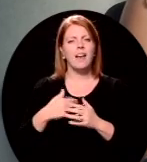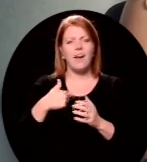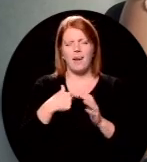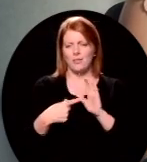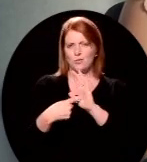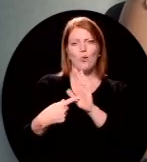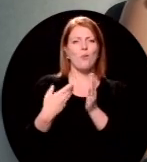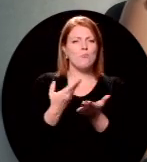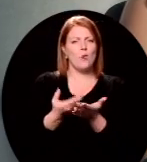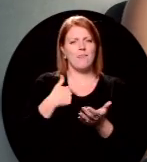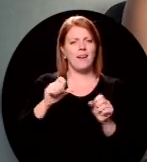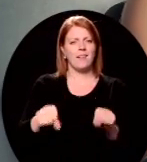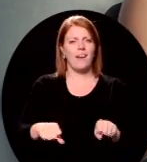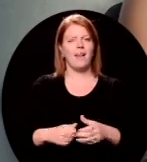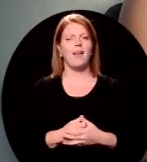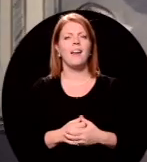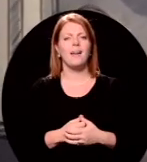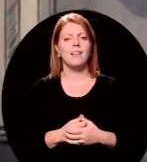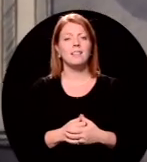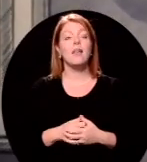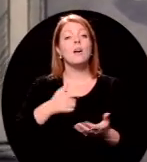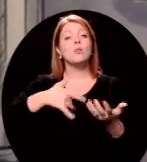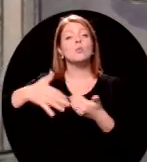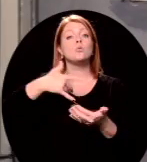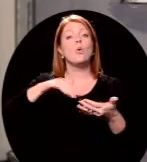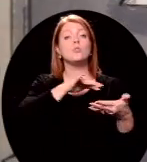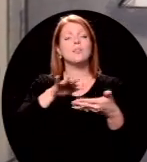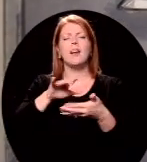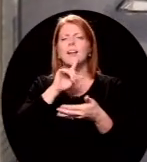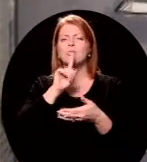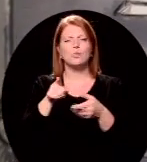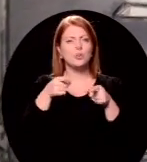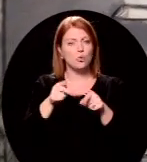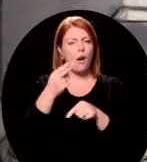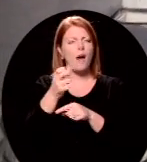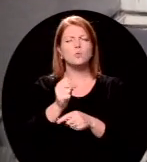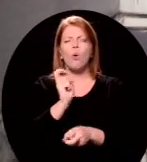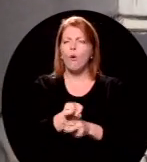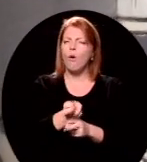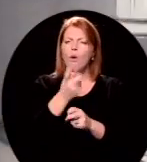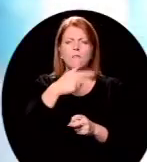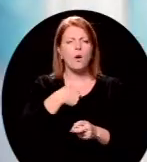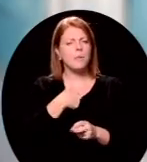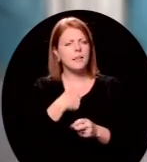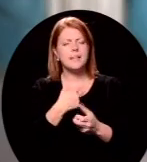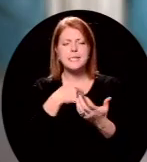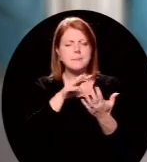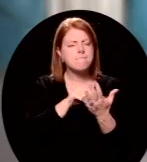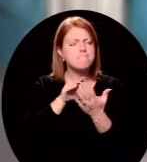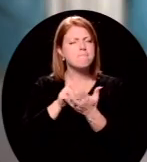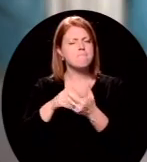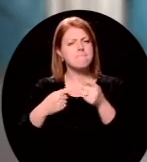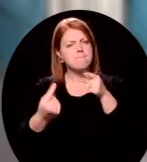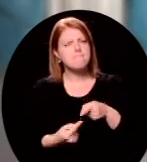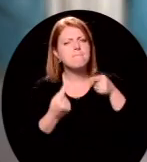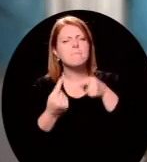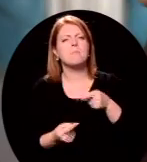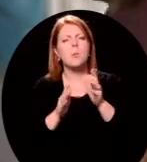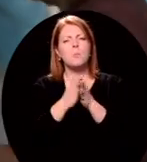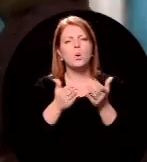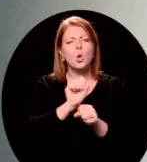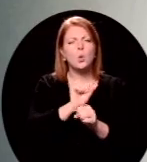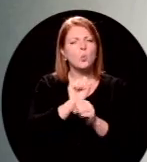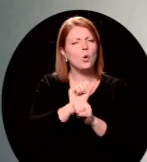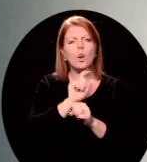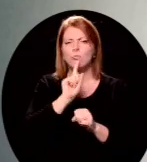I set out to prove people wrong. Social studies was hard for me in high school. I had a hard time doing all the